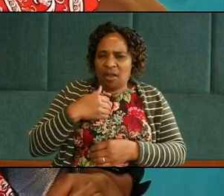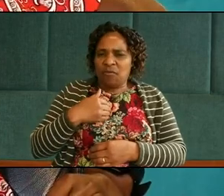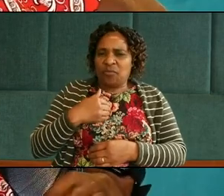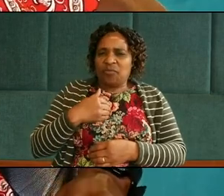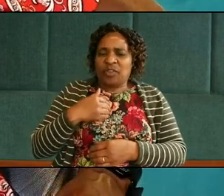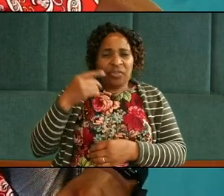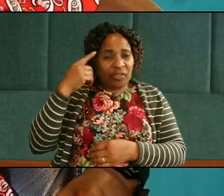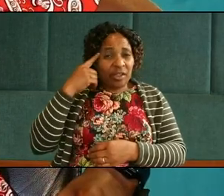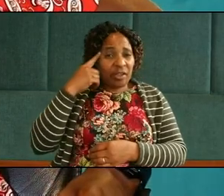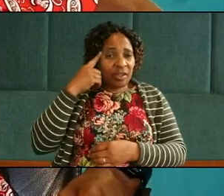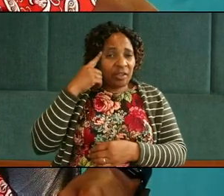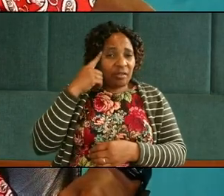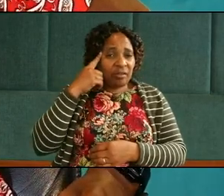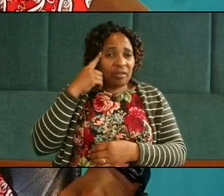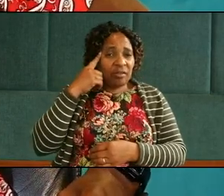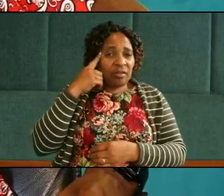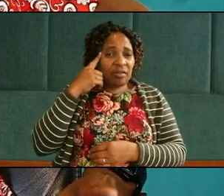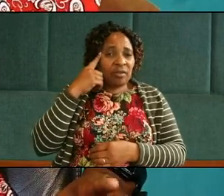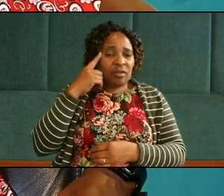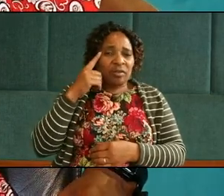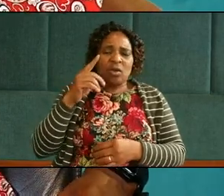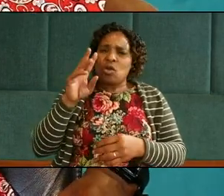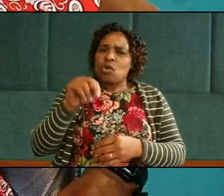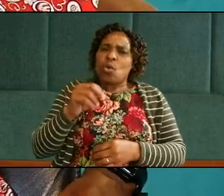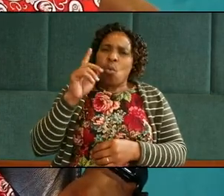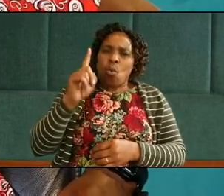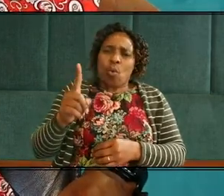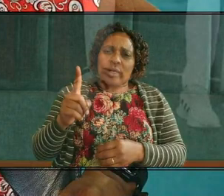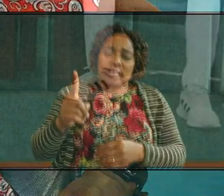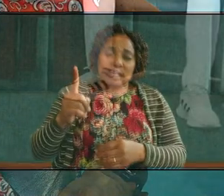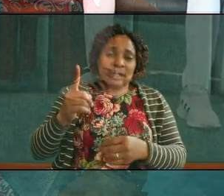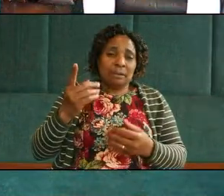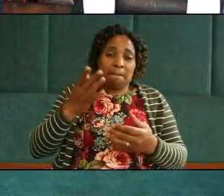ought to be thinking, you know, none of this is mine anyway.